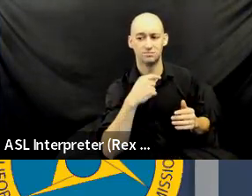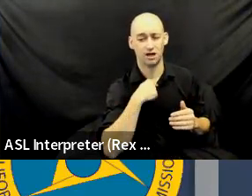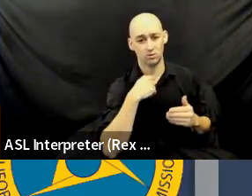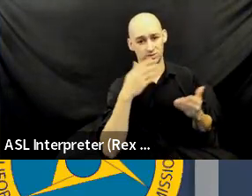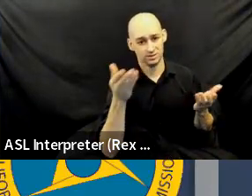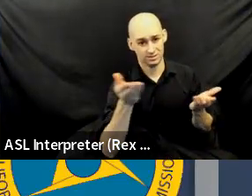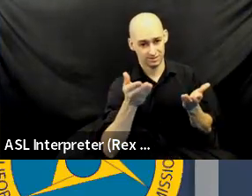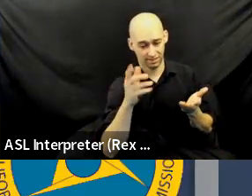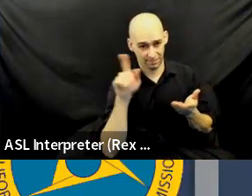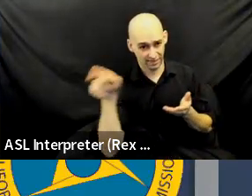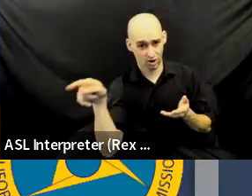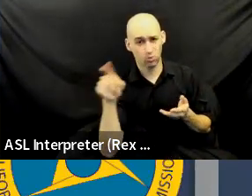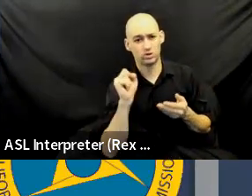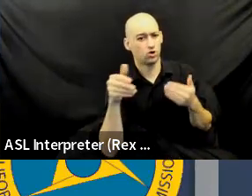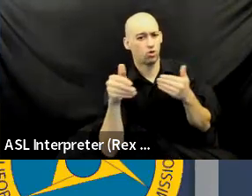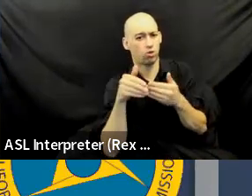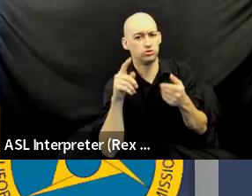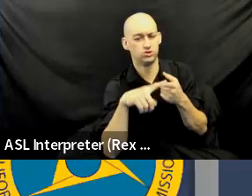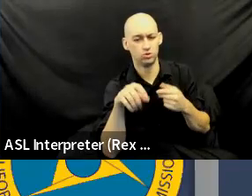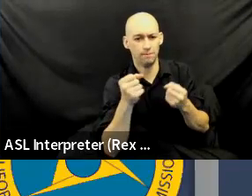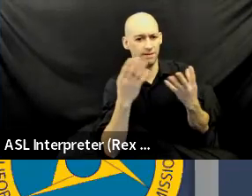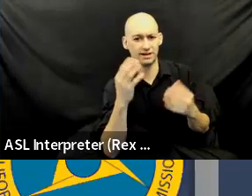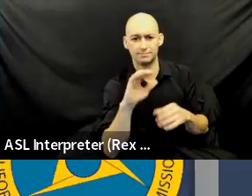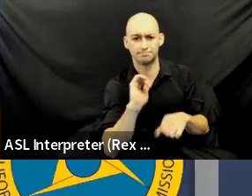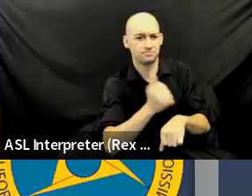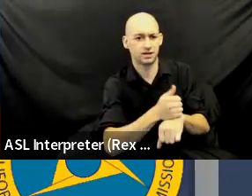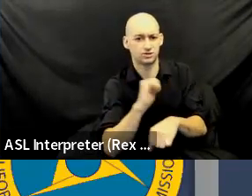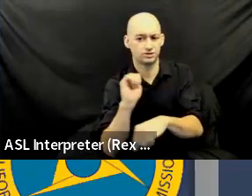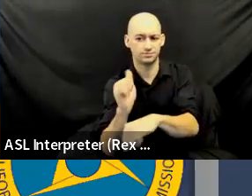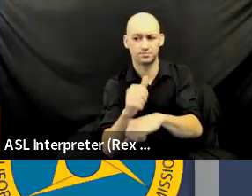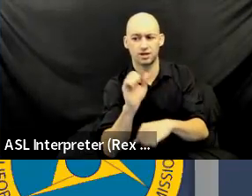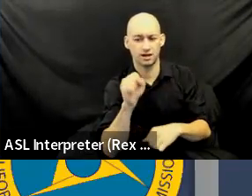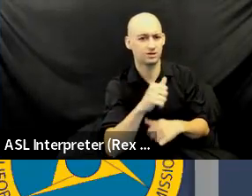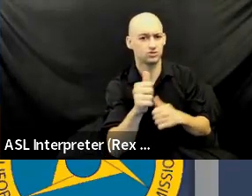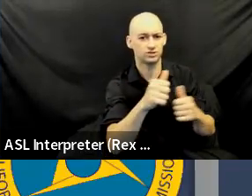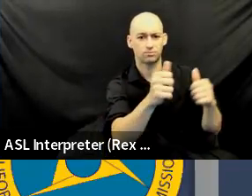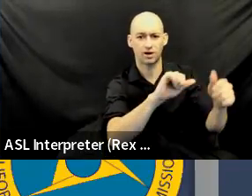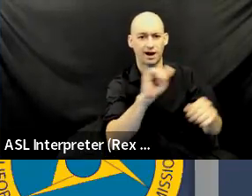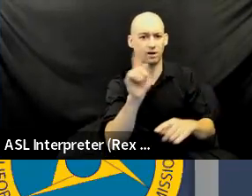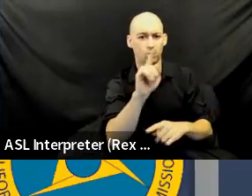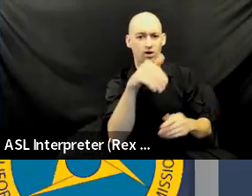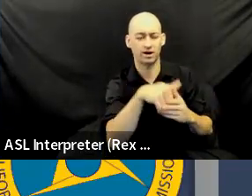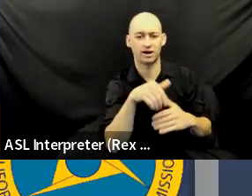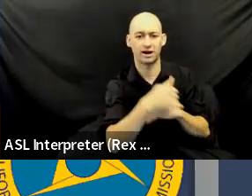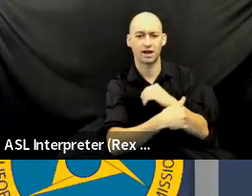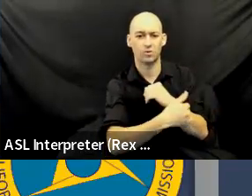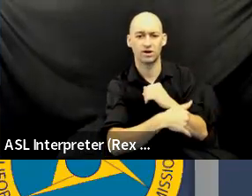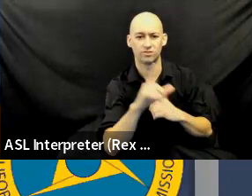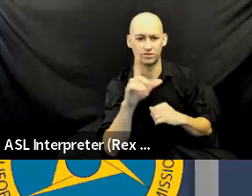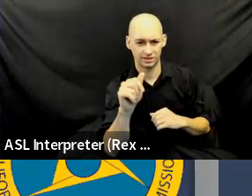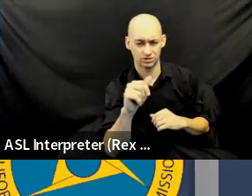lot of train stations and a lot of bus routes that essentially provided me anywhere within the county of Los Angeles. I believe we have the possibility of doing that here as